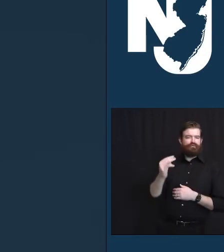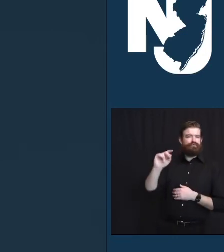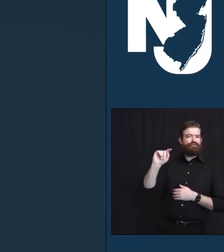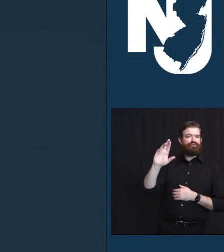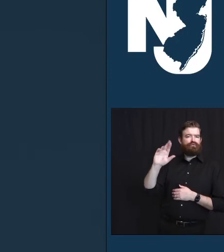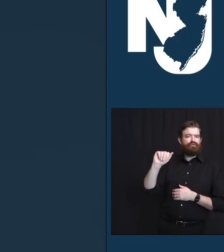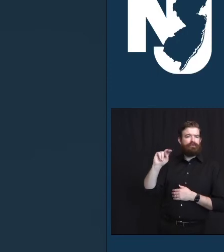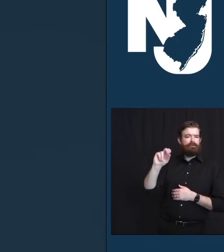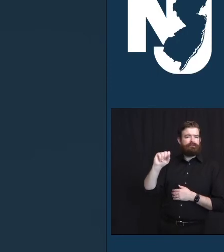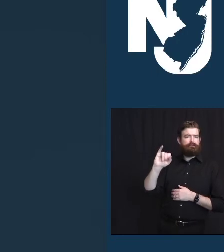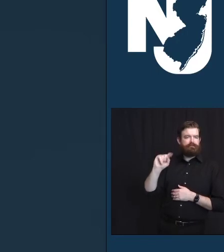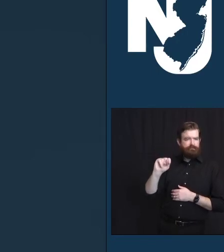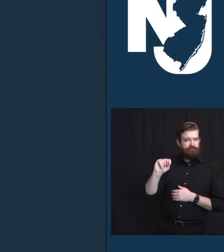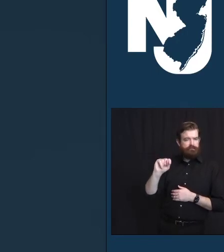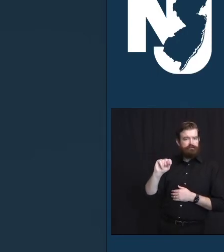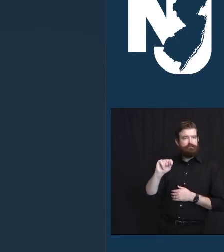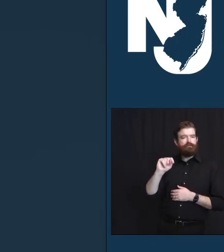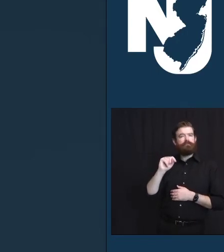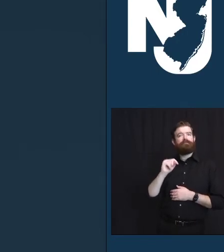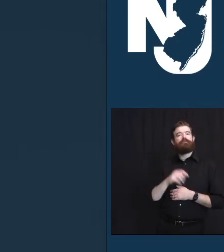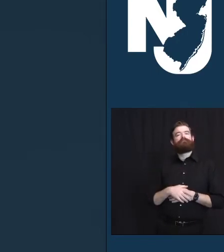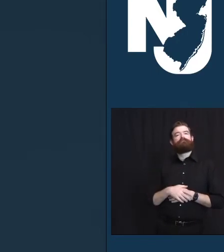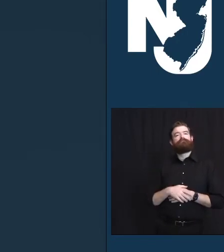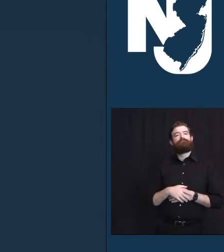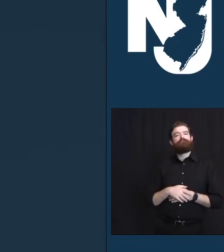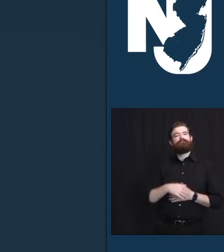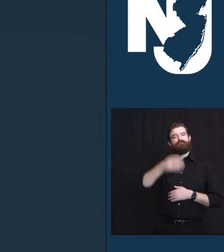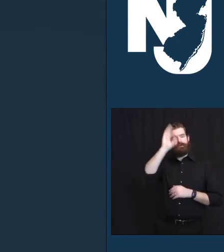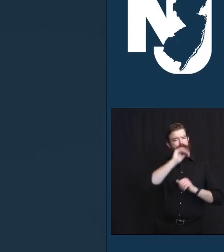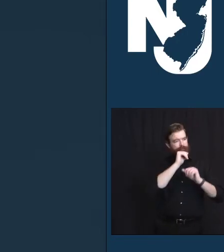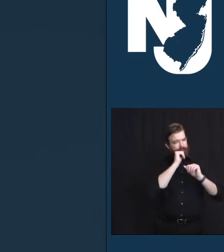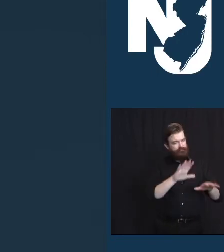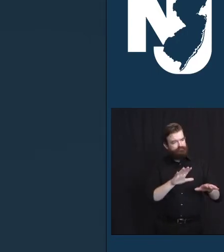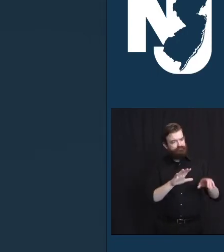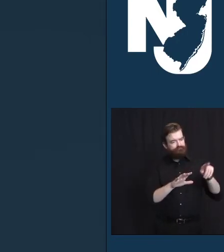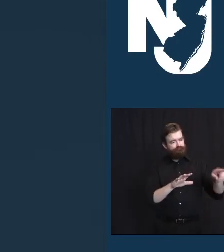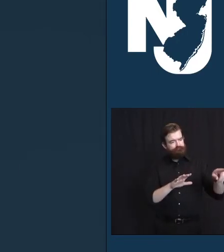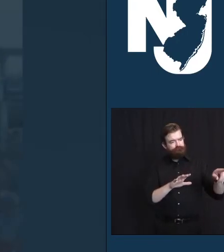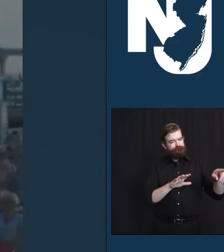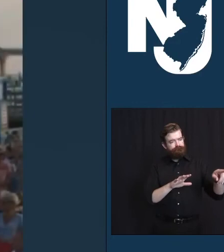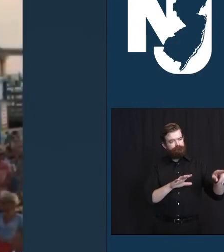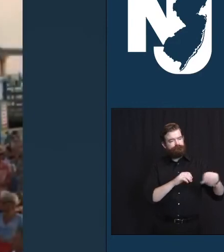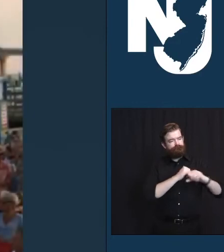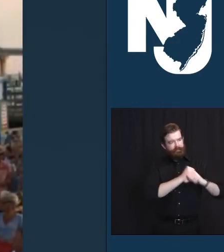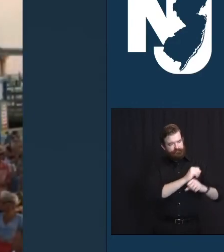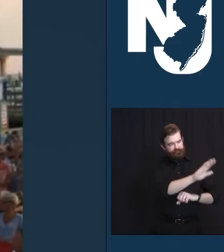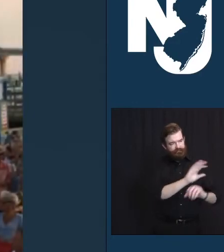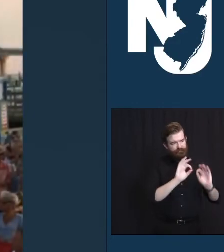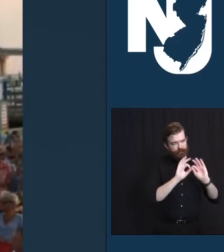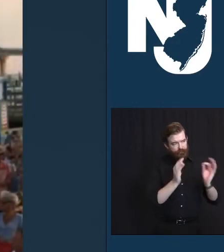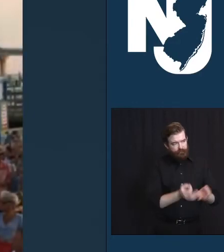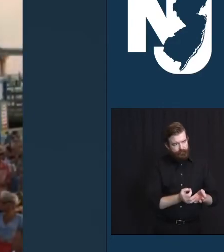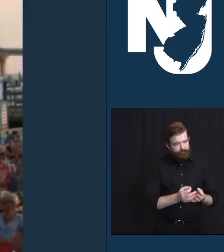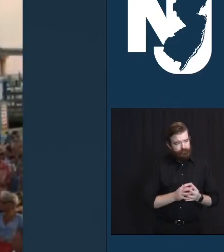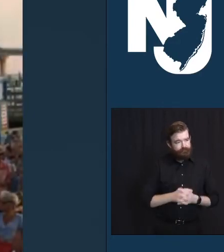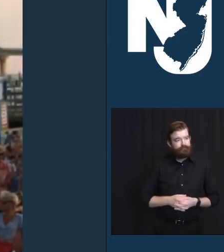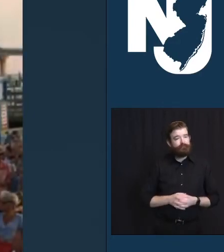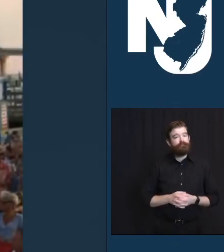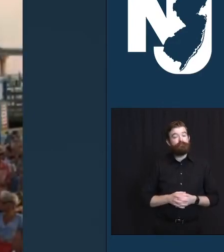him every single day. May God bless his memory and watch over him and his family. And finally, today, we remember